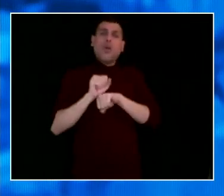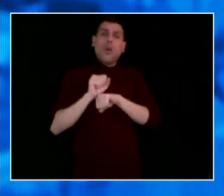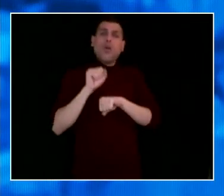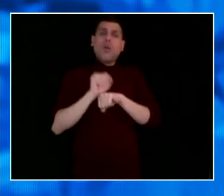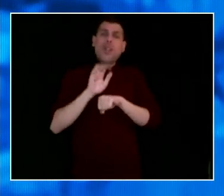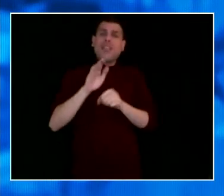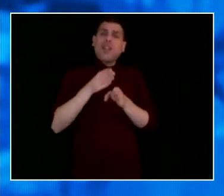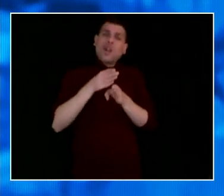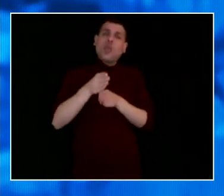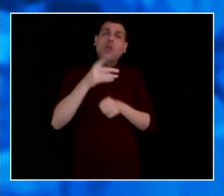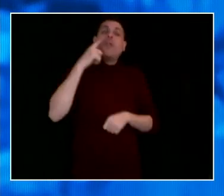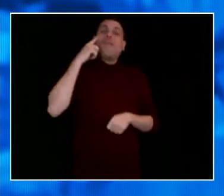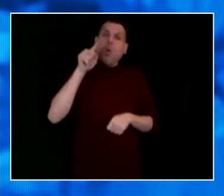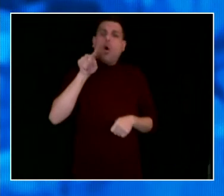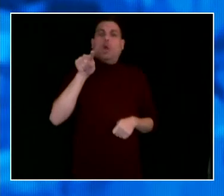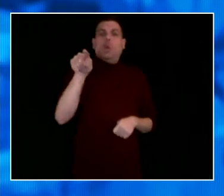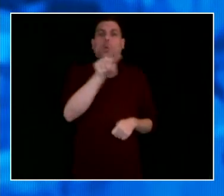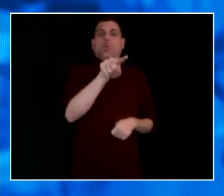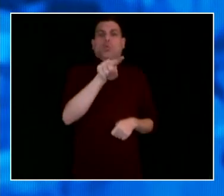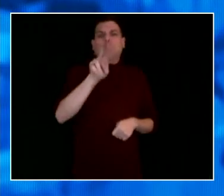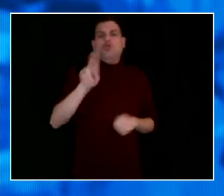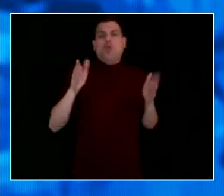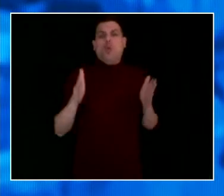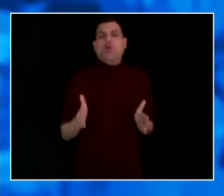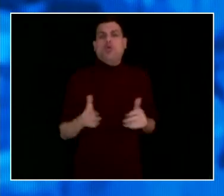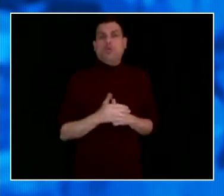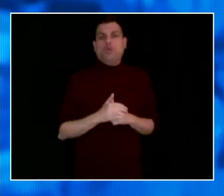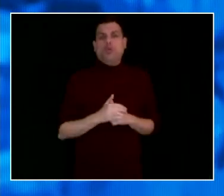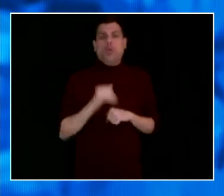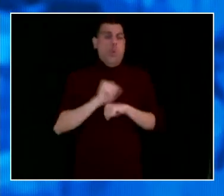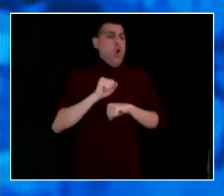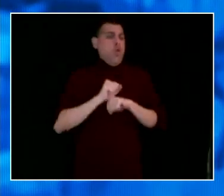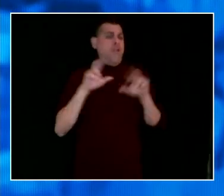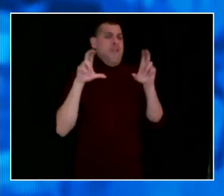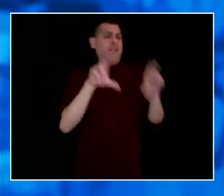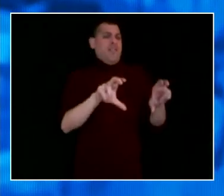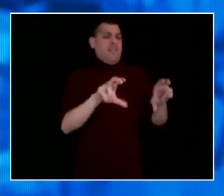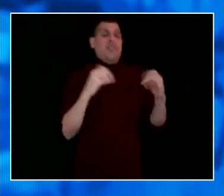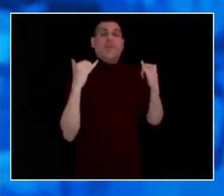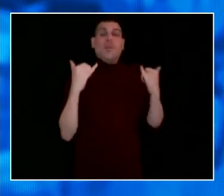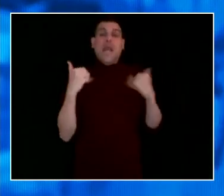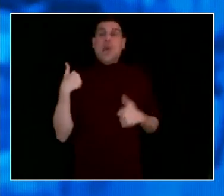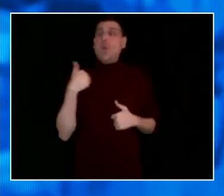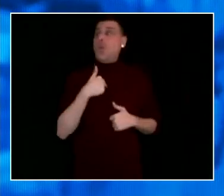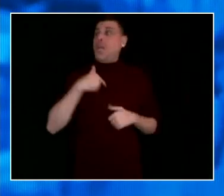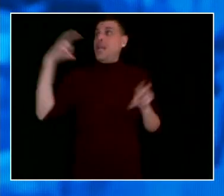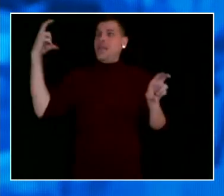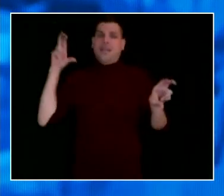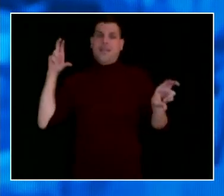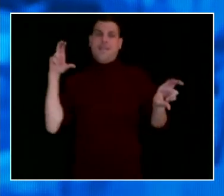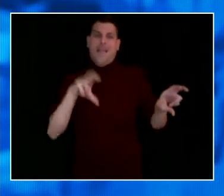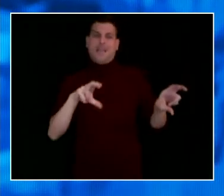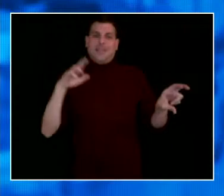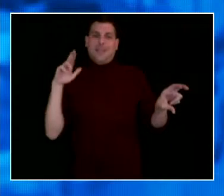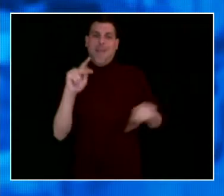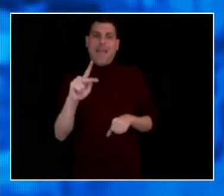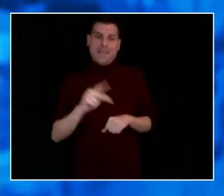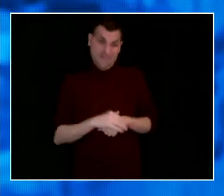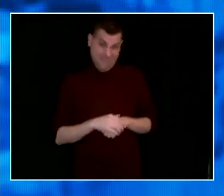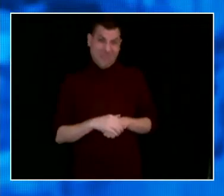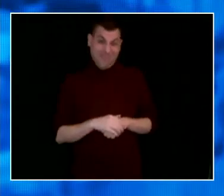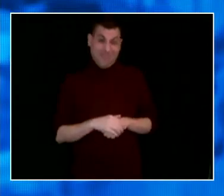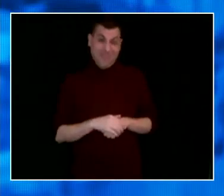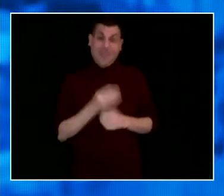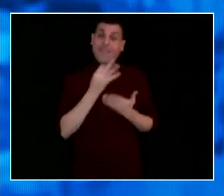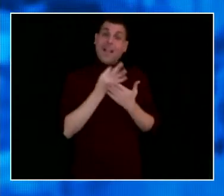New Yorkers. And now we're going to give some money back to them. From our financial counselors to our